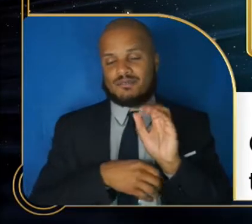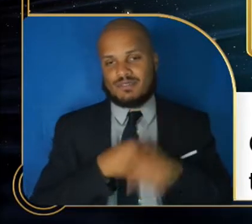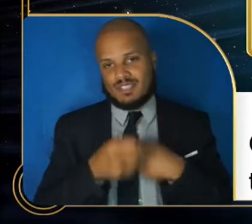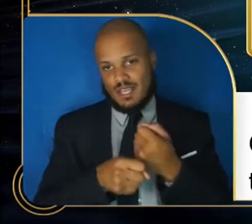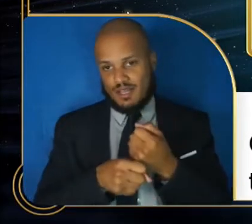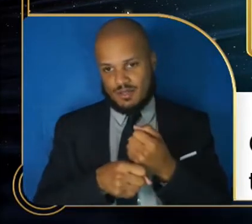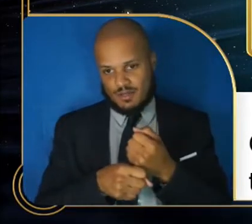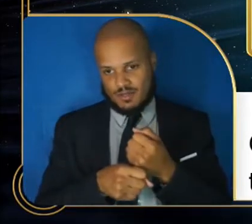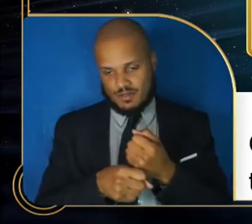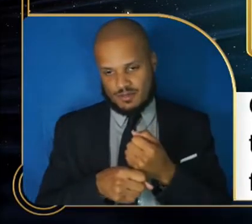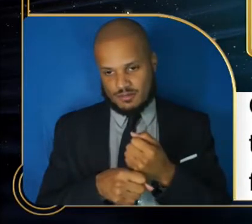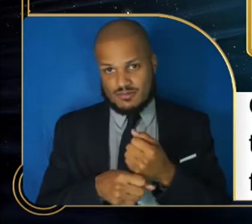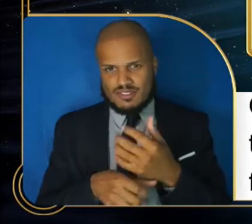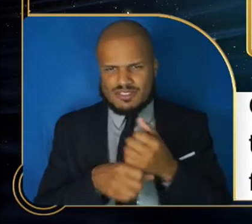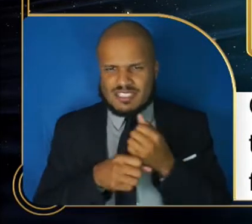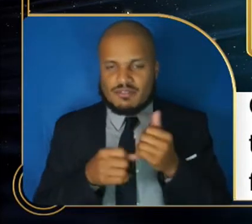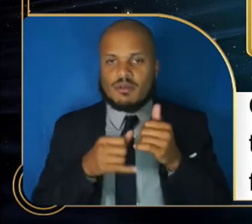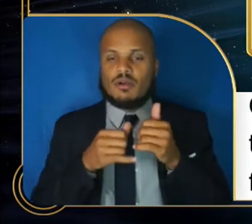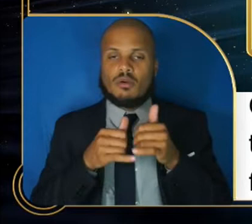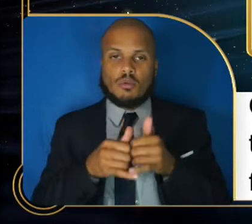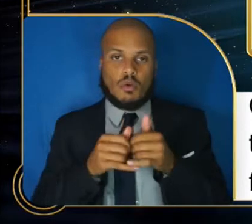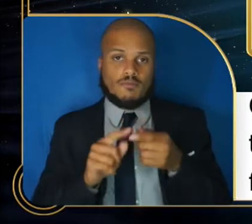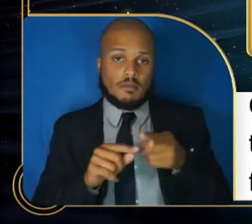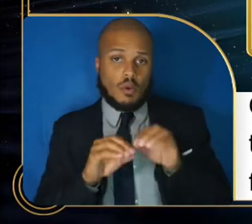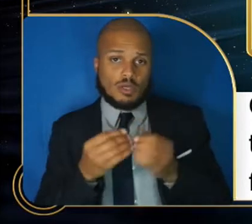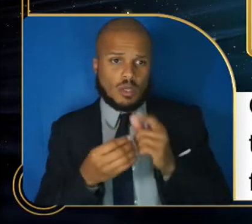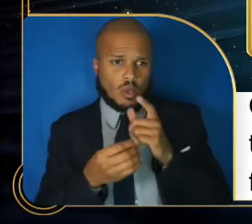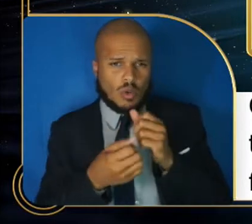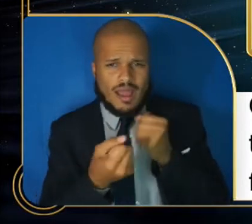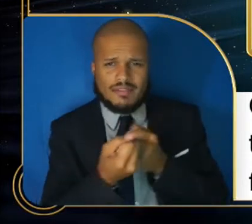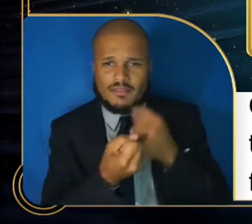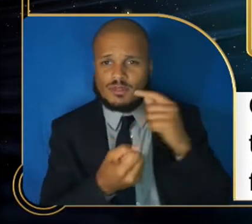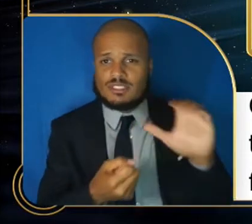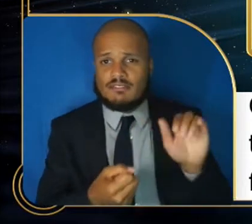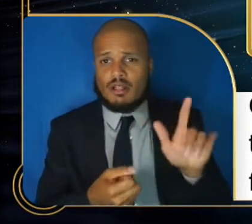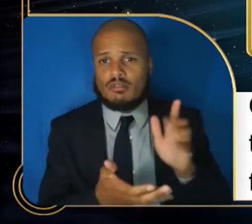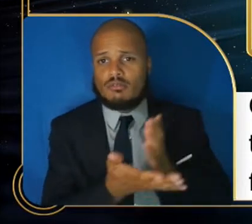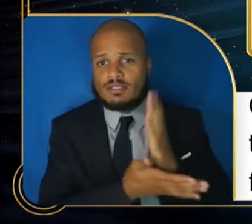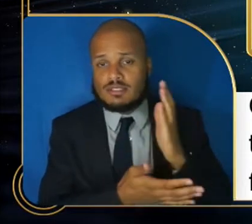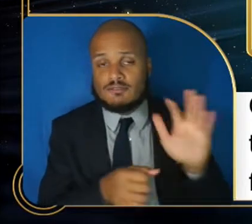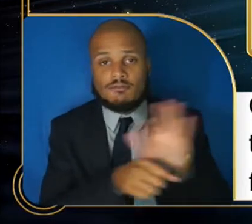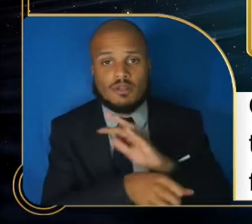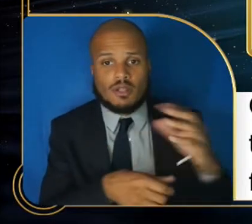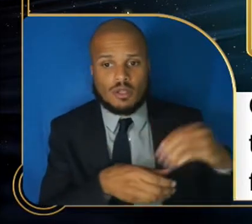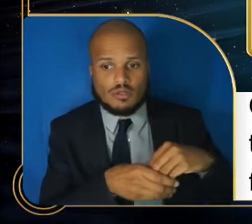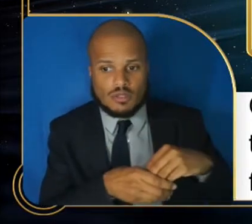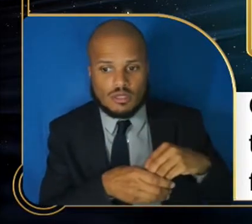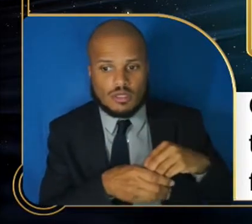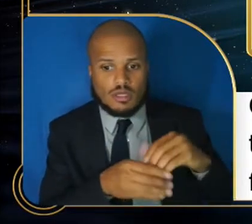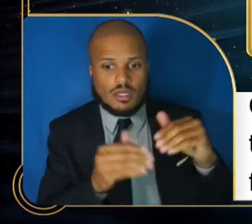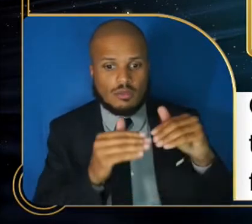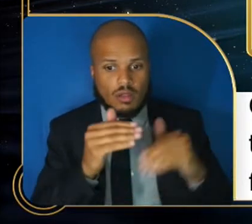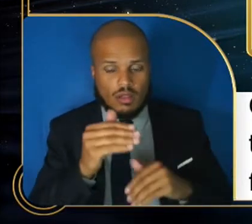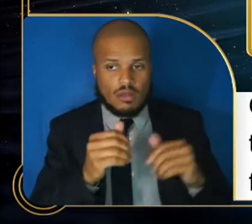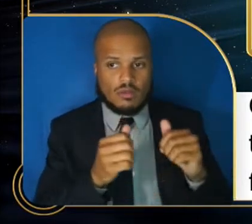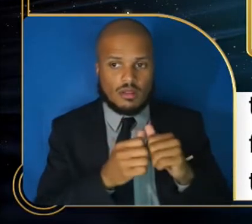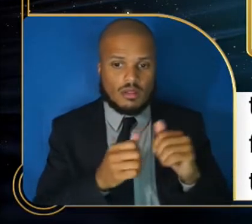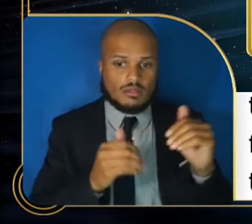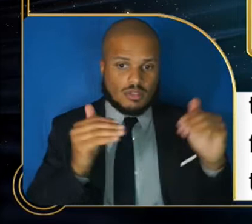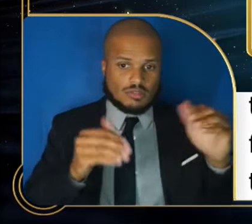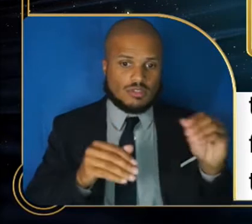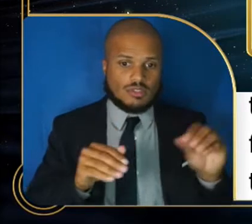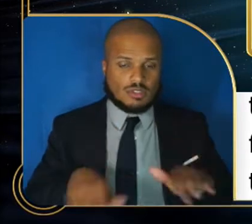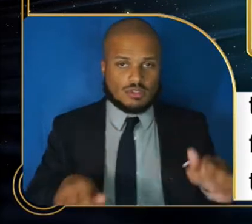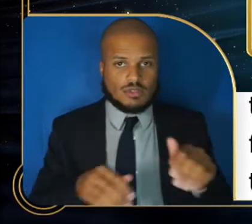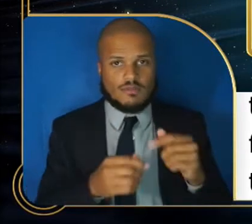an award from an organization that has advocated for the civil rights, full inclusion, and equality of adults and children with mental disabilities for 50